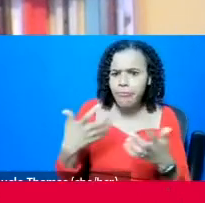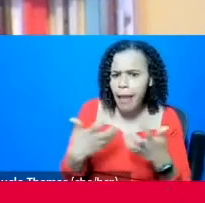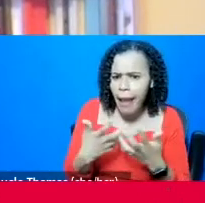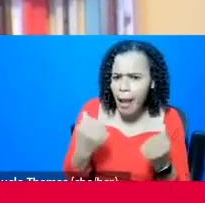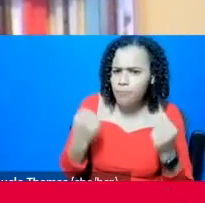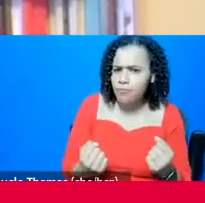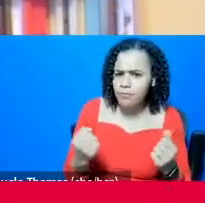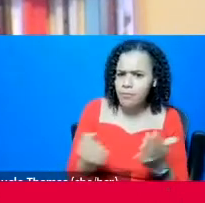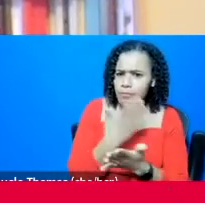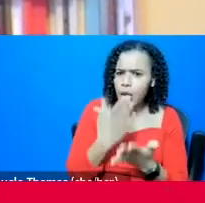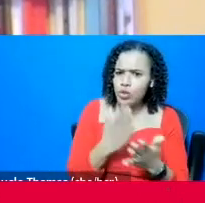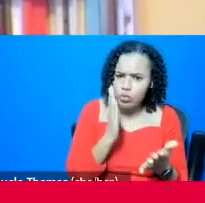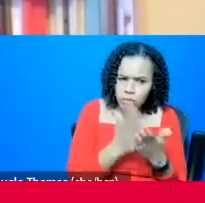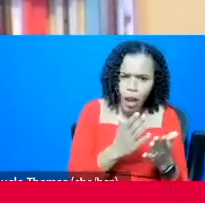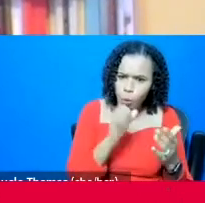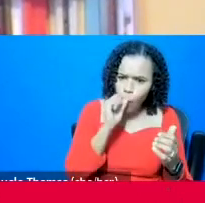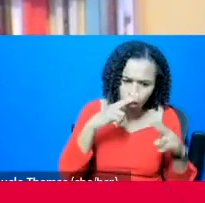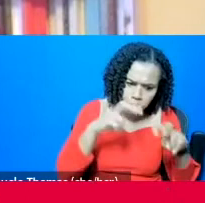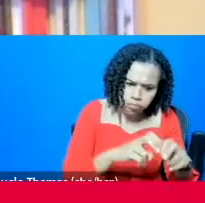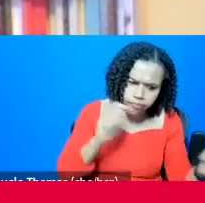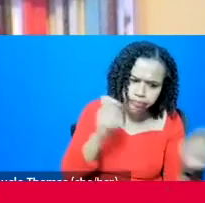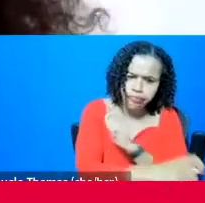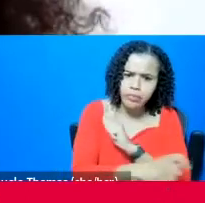Who wants to go first, Fiona? Yeah.